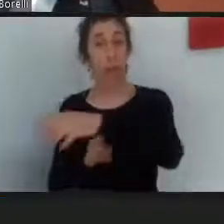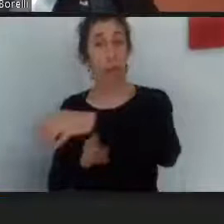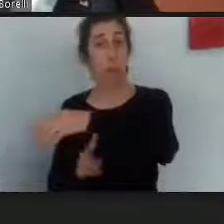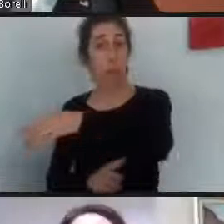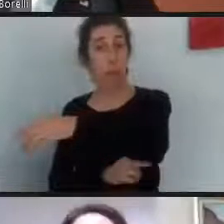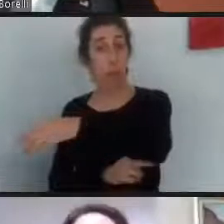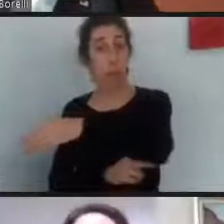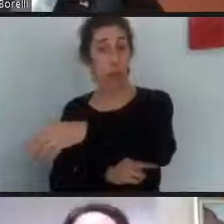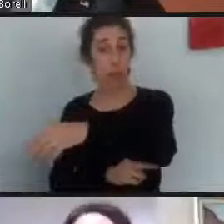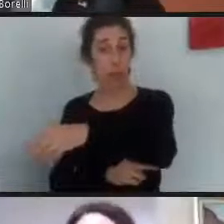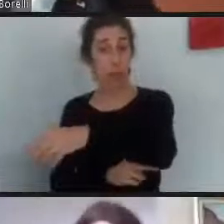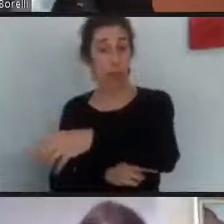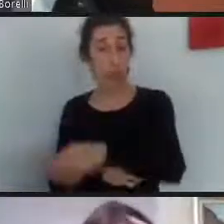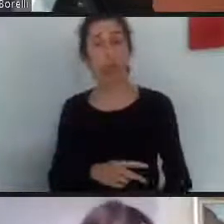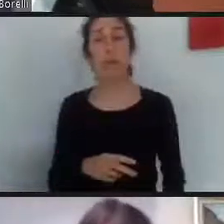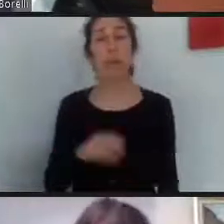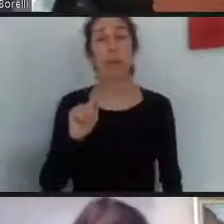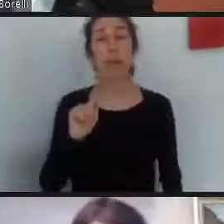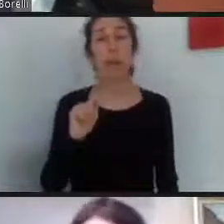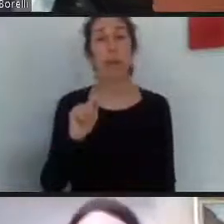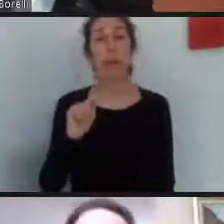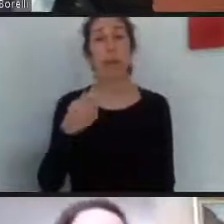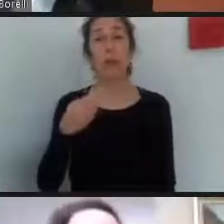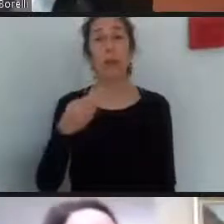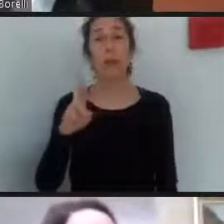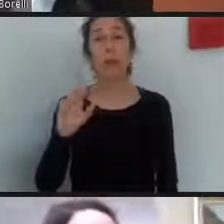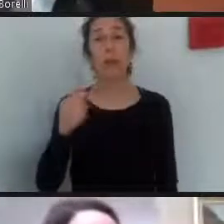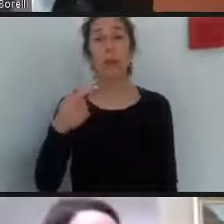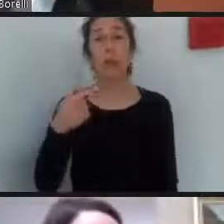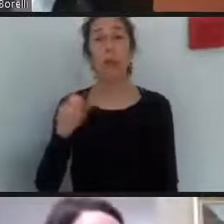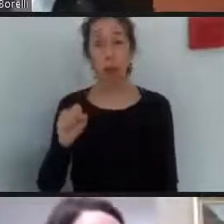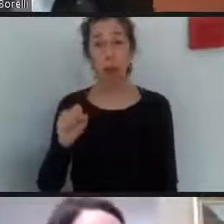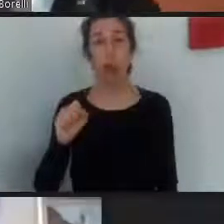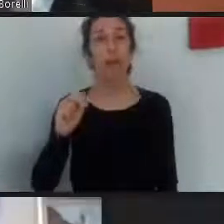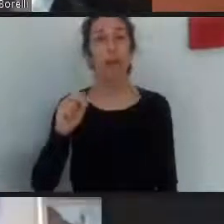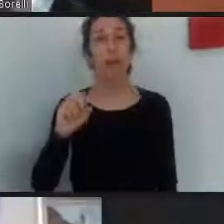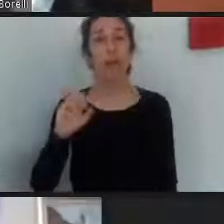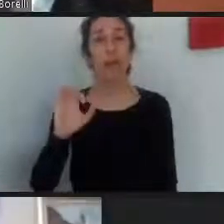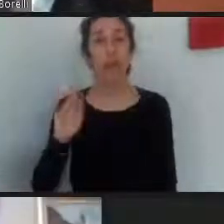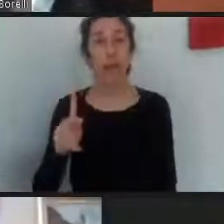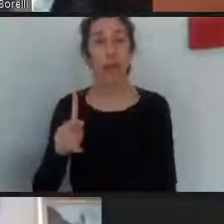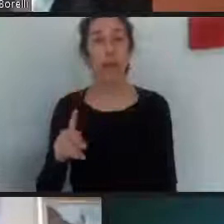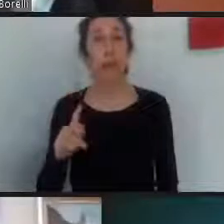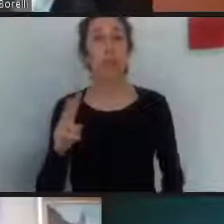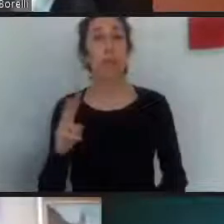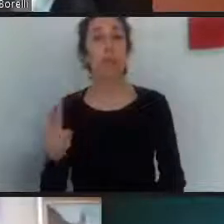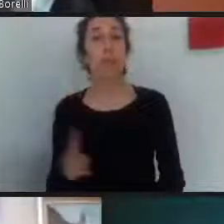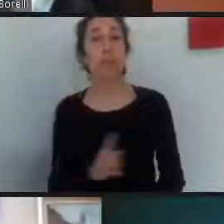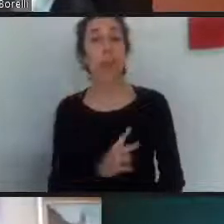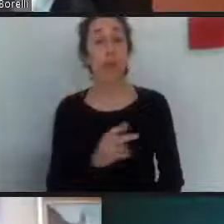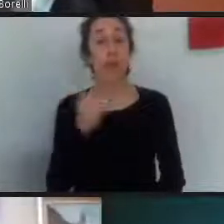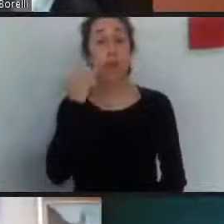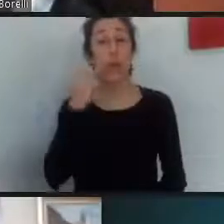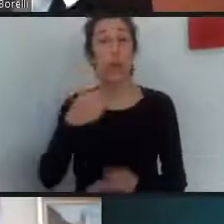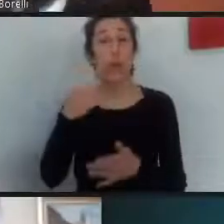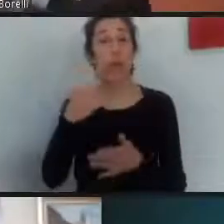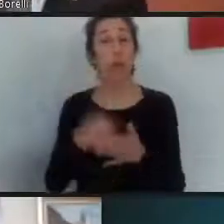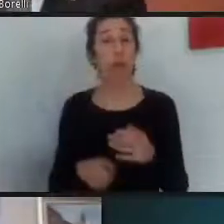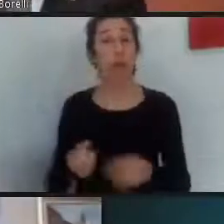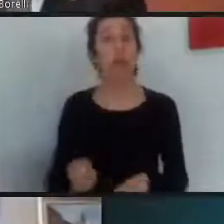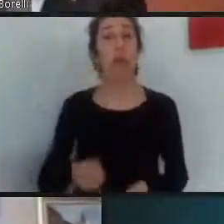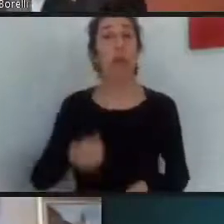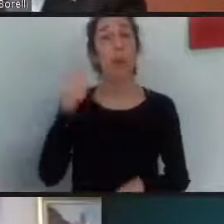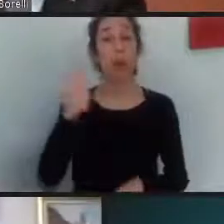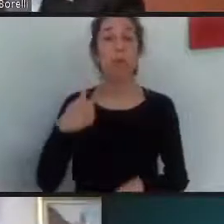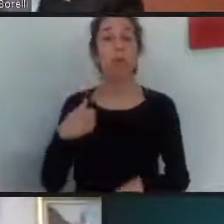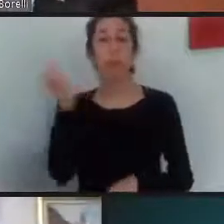Bridge, and if you're going to raise his Easy Pass toll to 641 or 670, that's not good for us, because we use that bridge